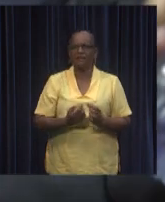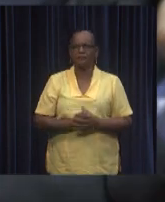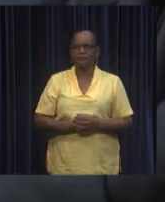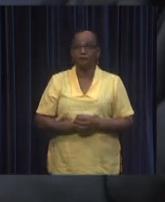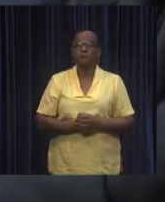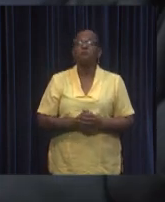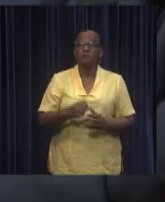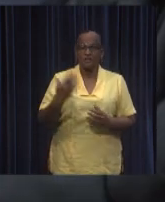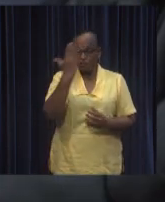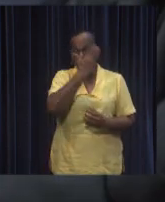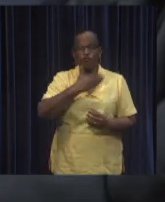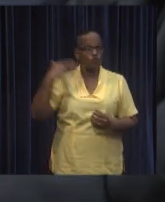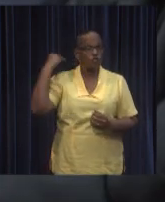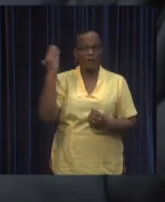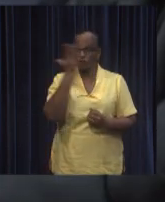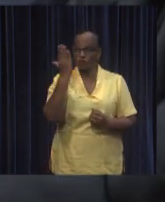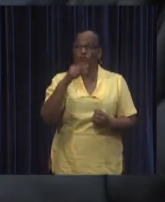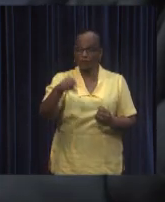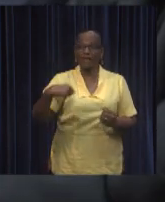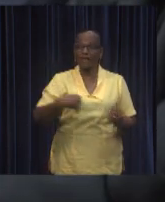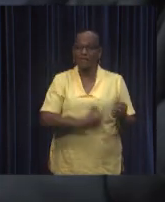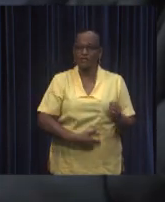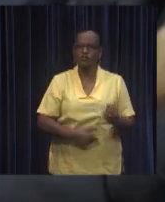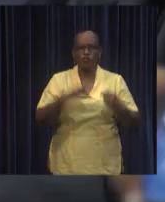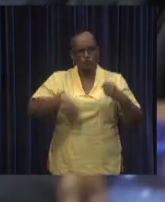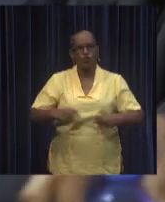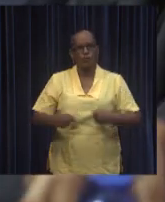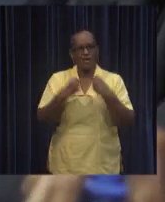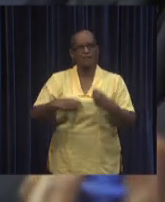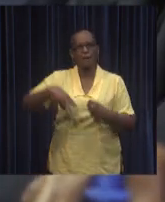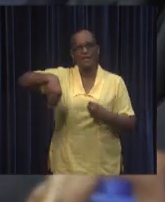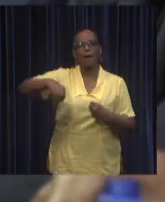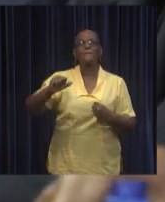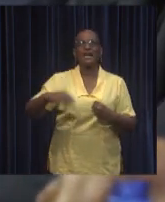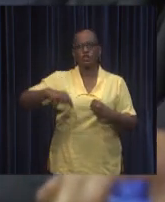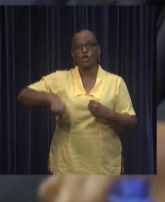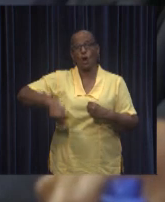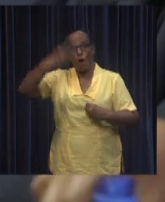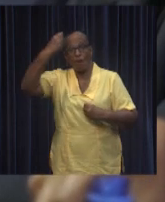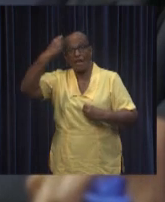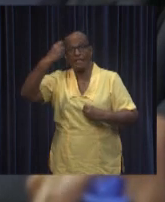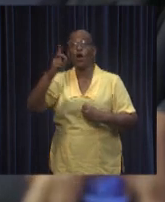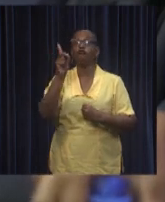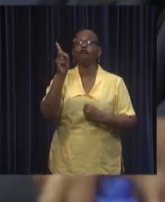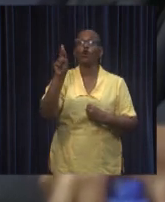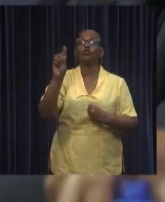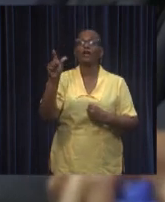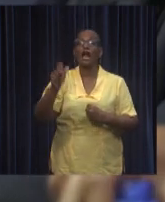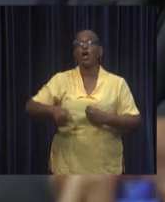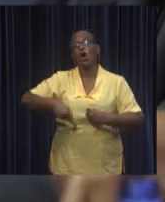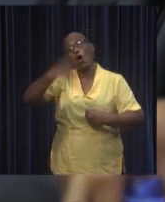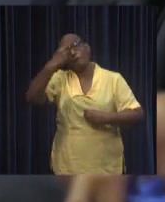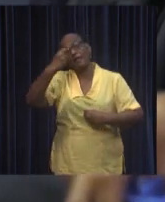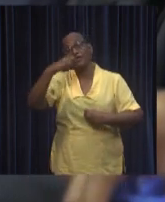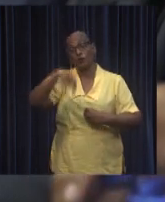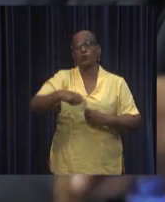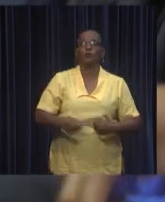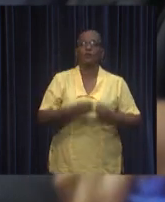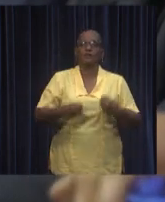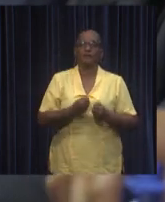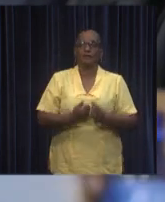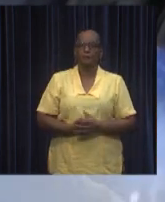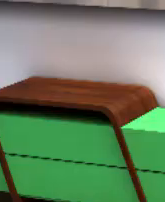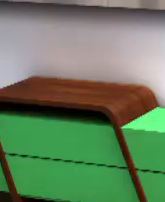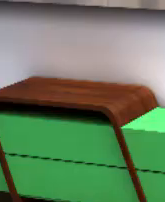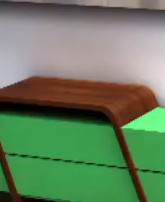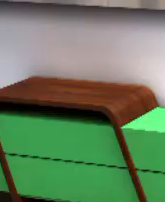form of nation building. Most Surinamese students in China are doing their master's or a doctoral